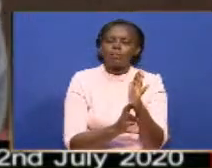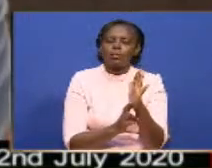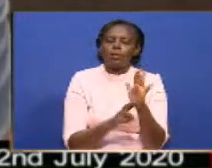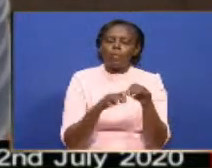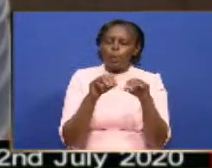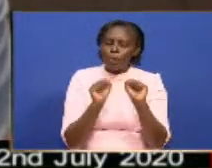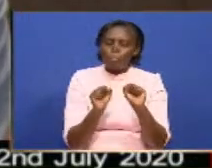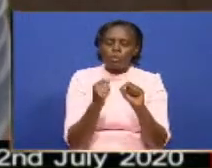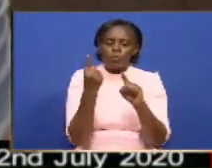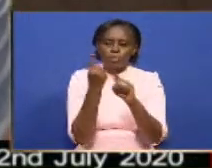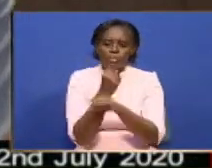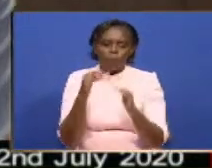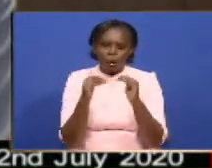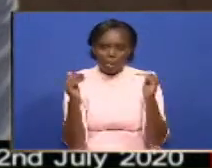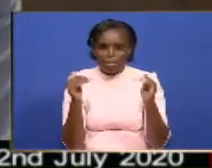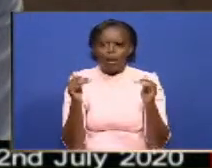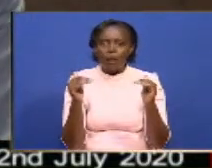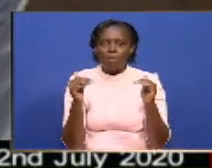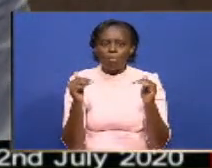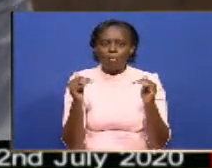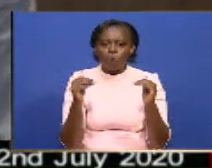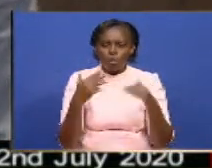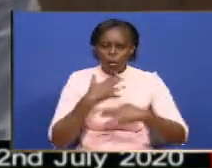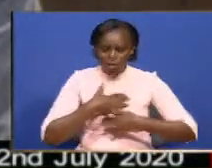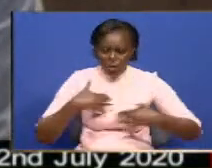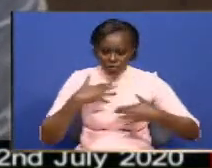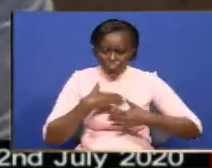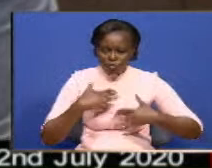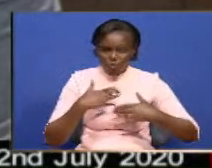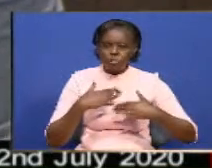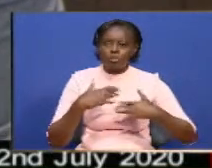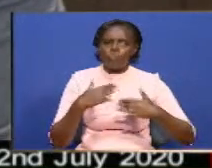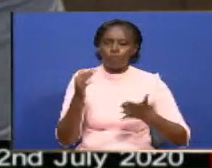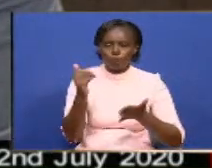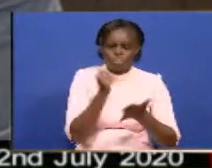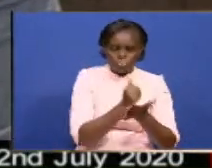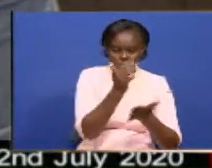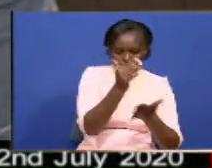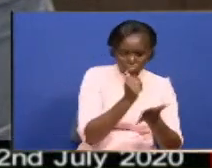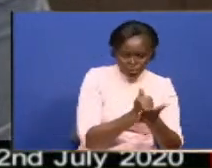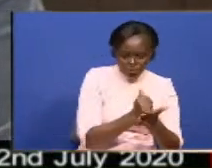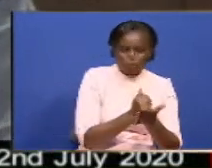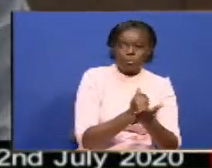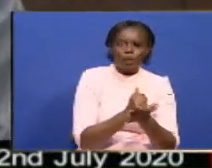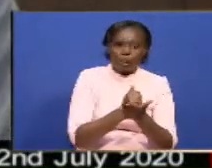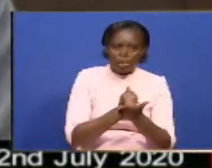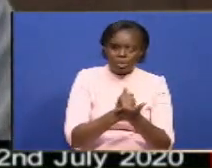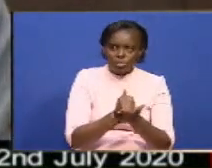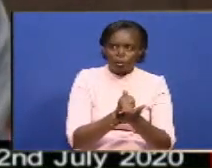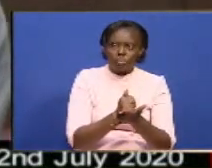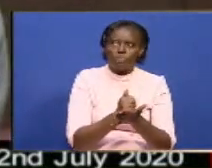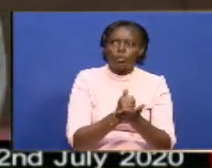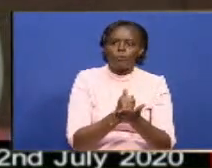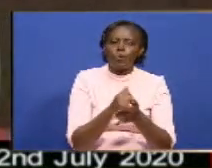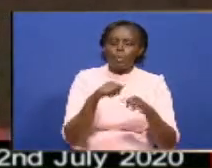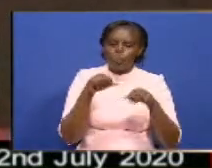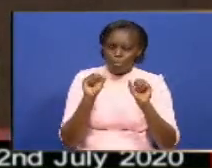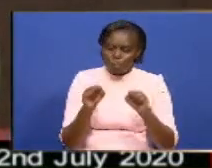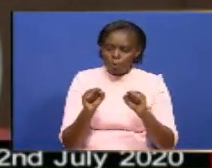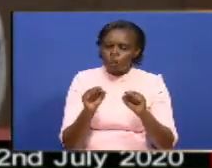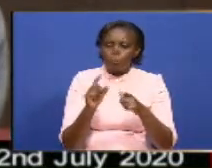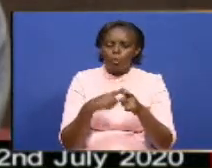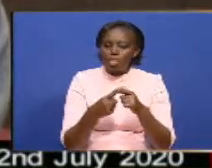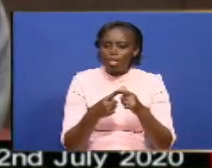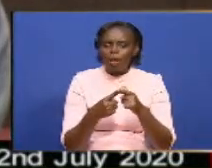that at different levels of refugee admission, registration, they can then